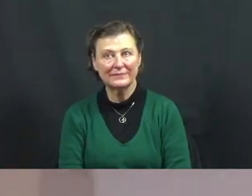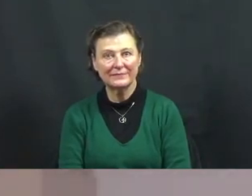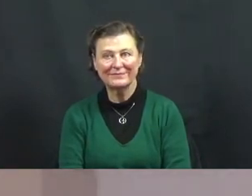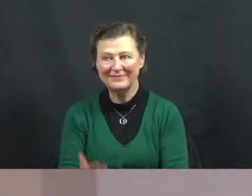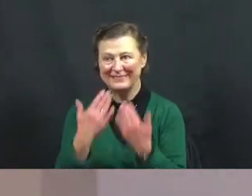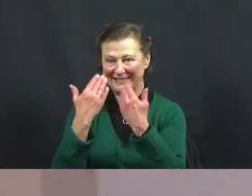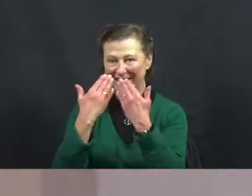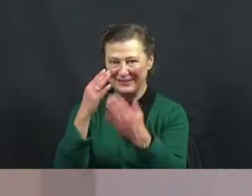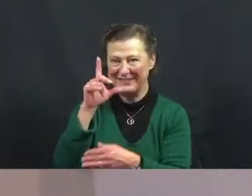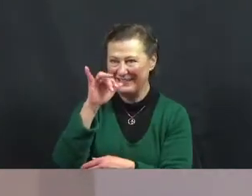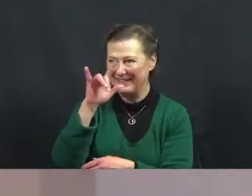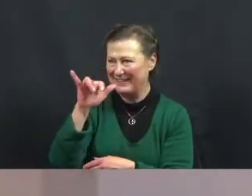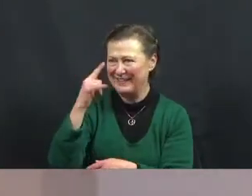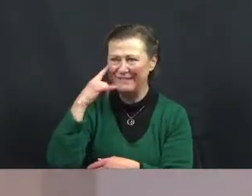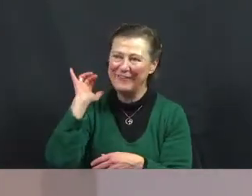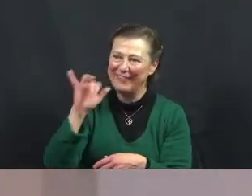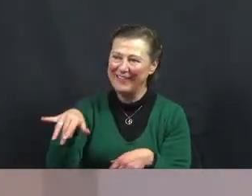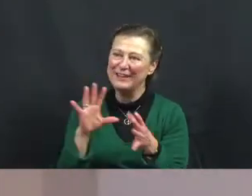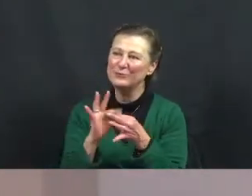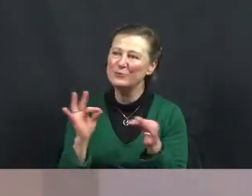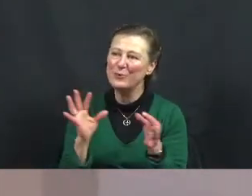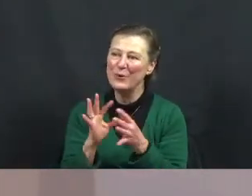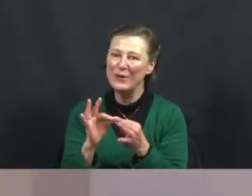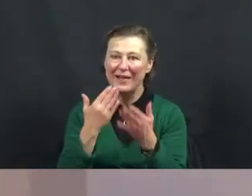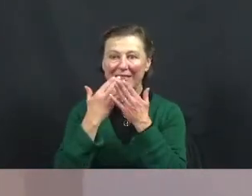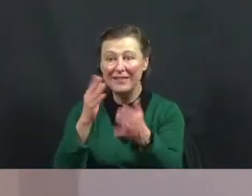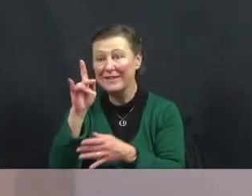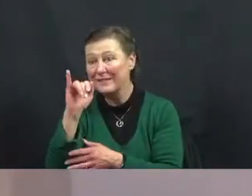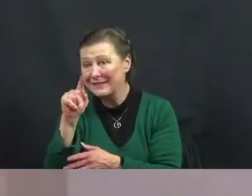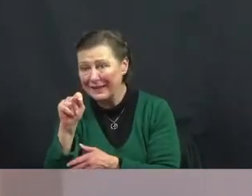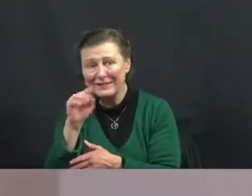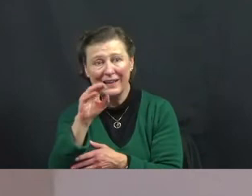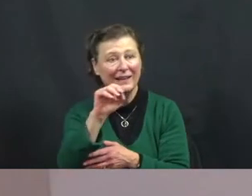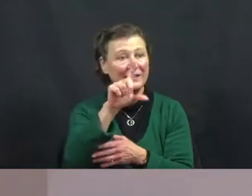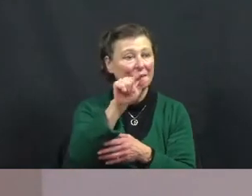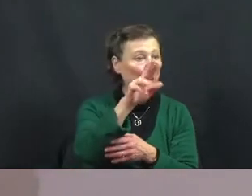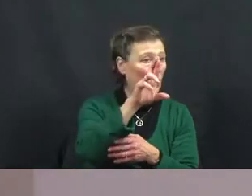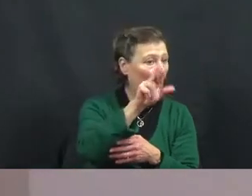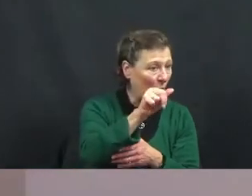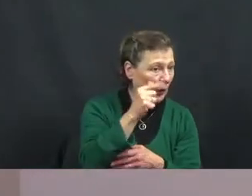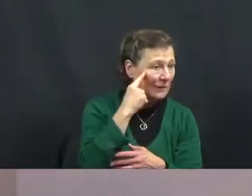Thank you, Lily, for that story. Thank you, Kit and Laura, for the beautiful music.